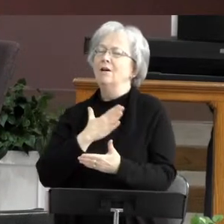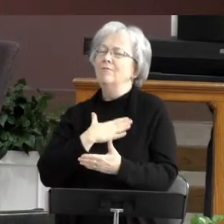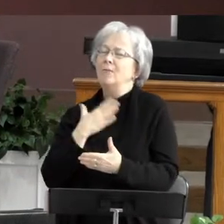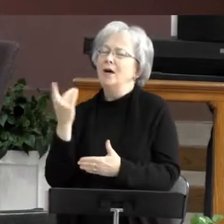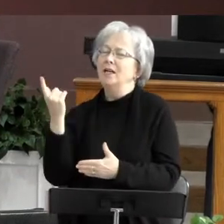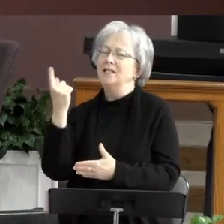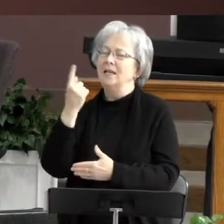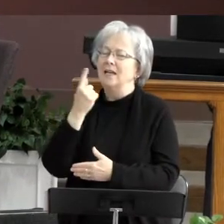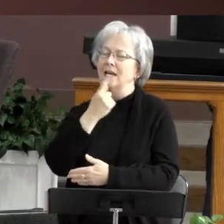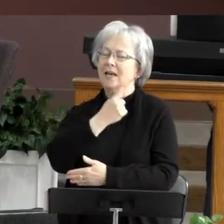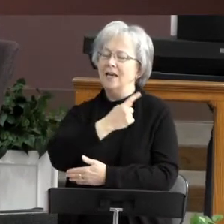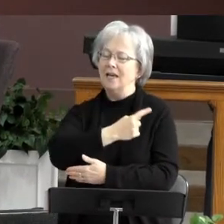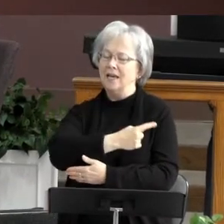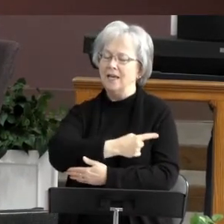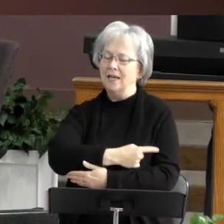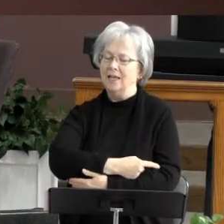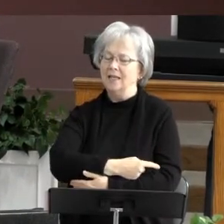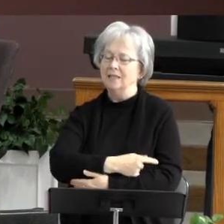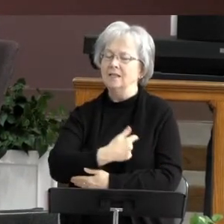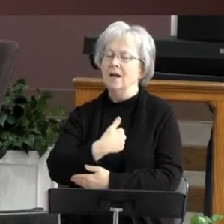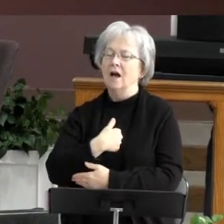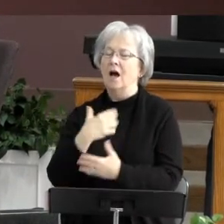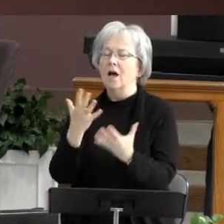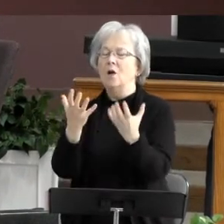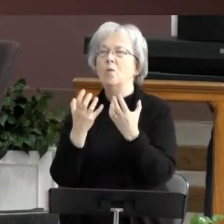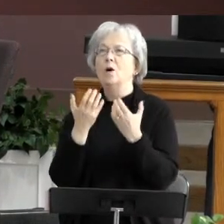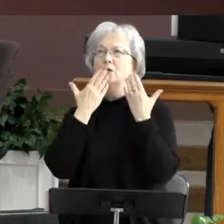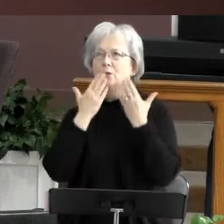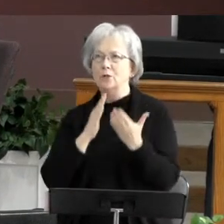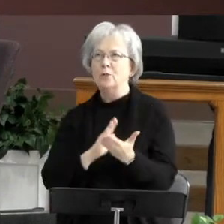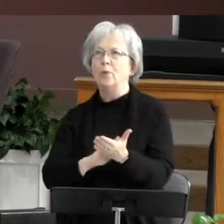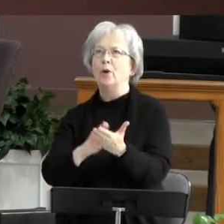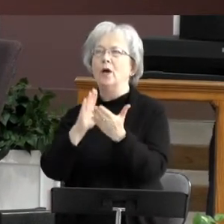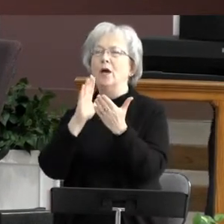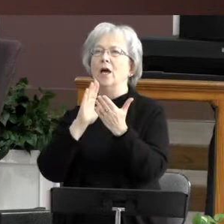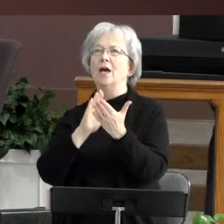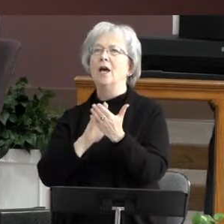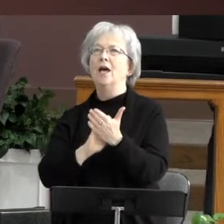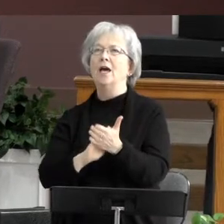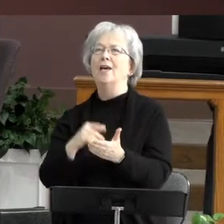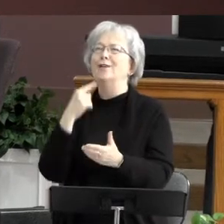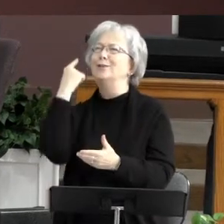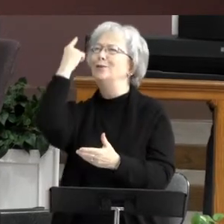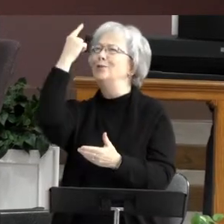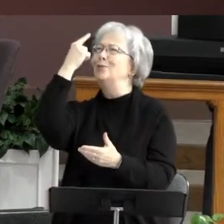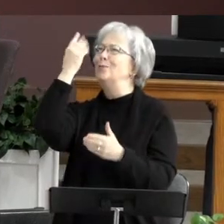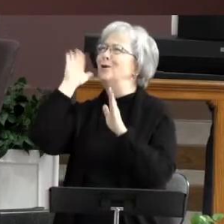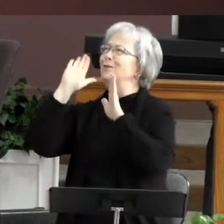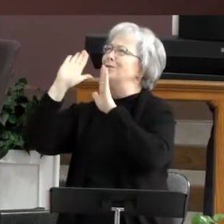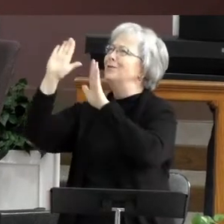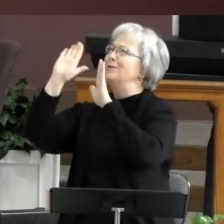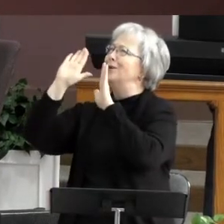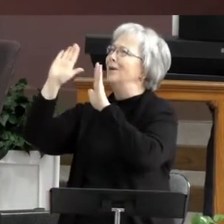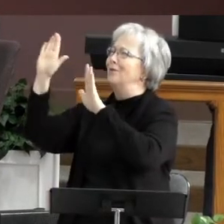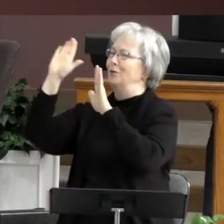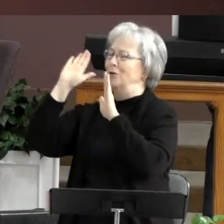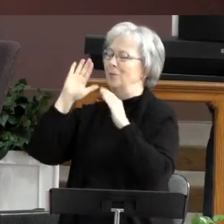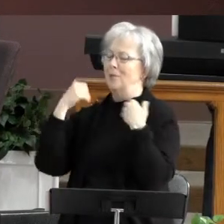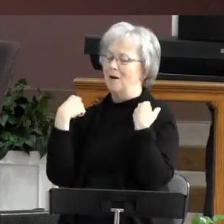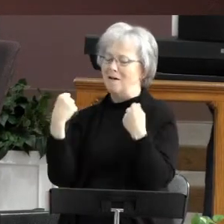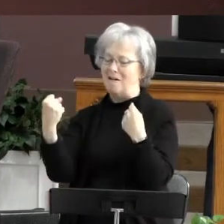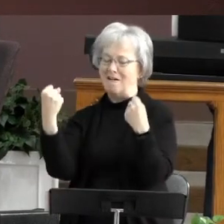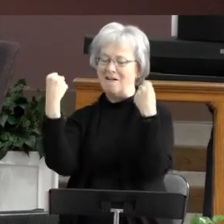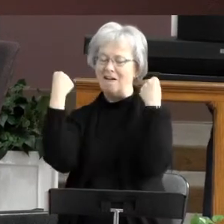All of my days I want to praise the wonders of